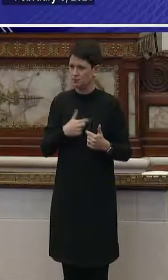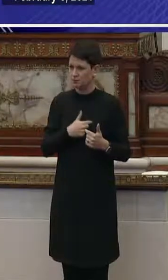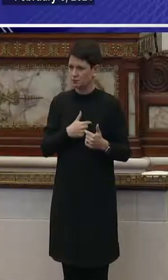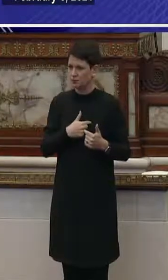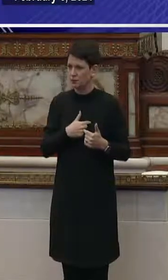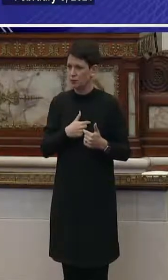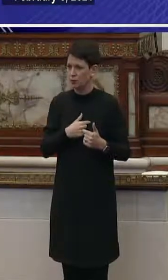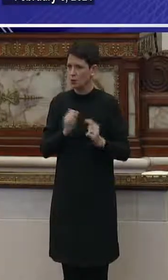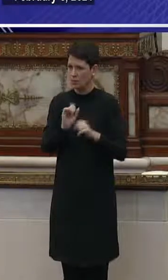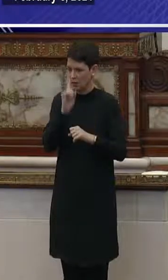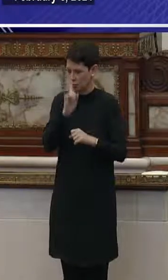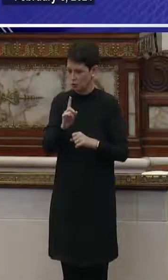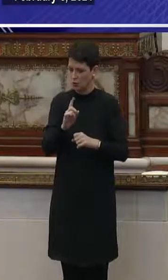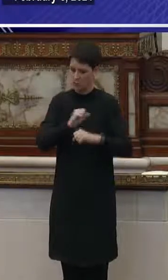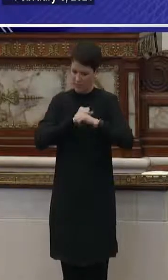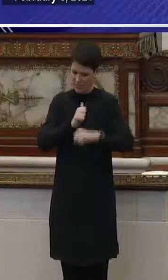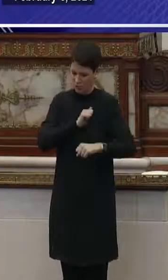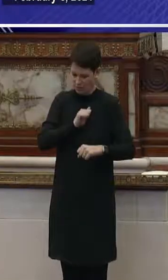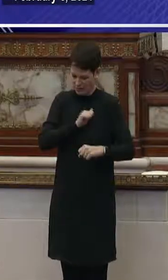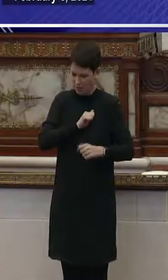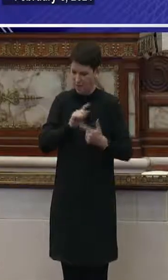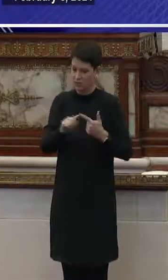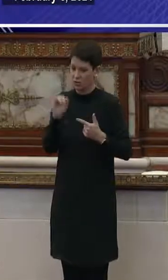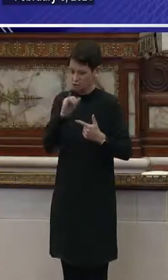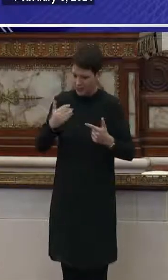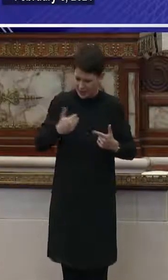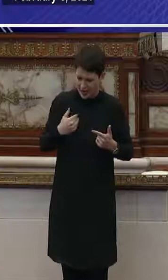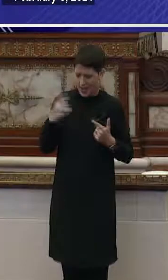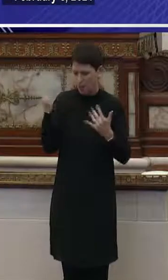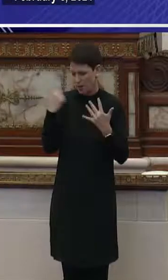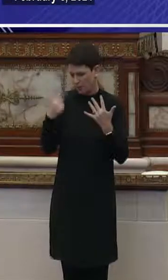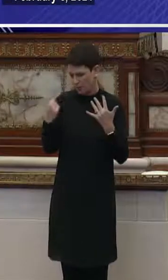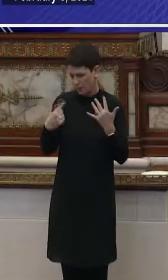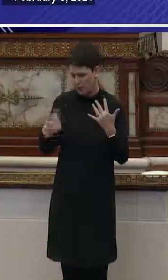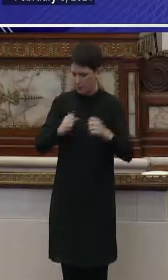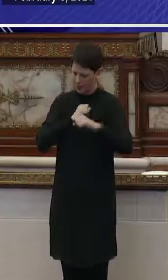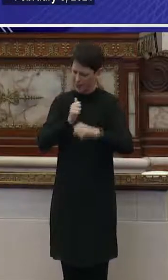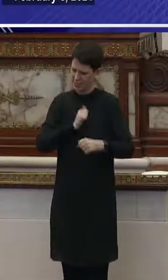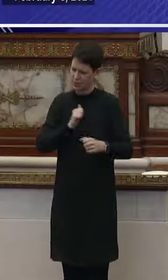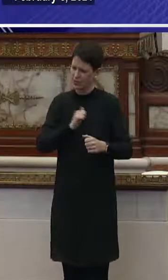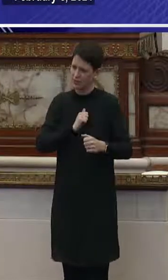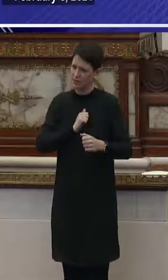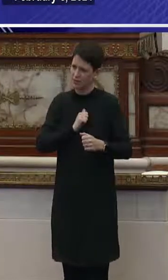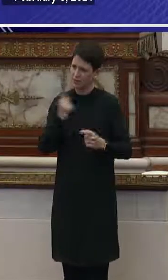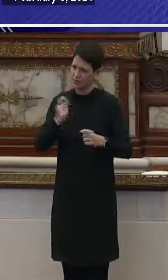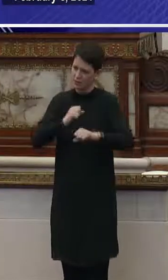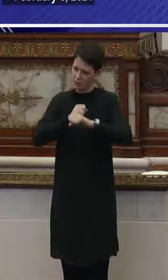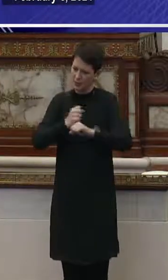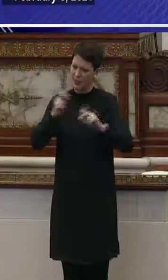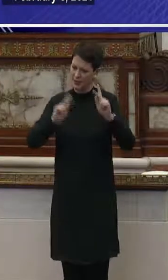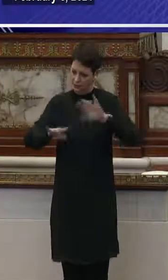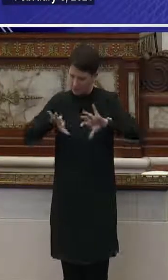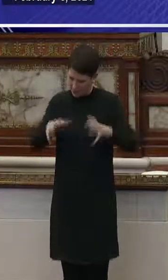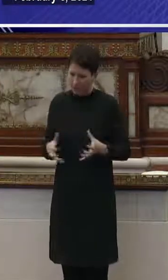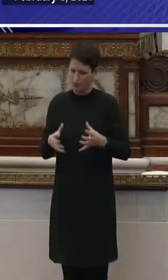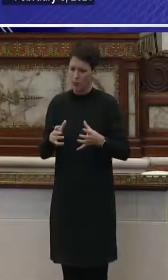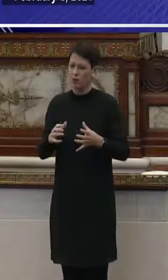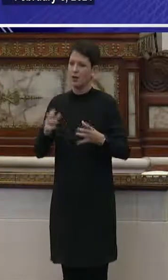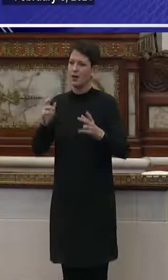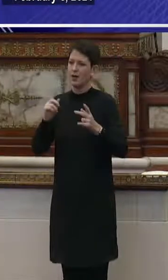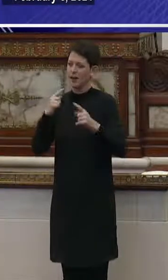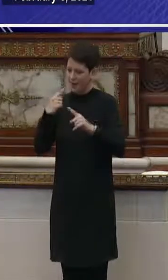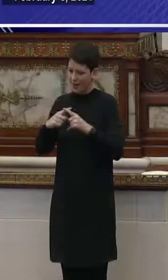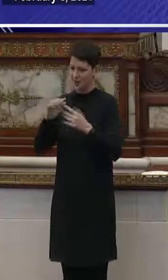going to insure ourselves. We want to make sure they have insurance. Just something that protects the citizens, that protects the city